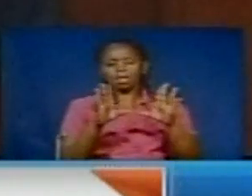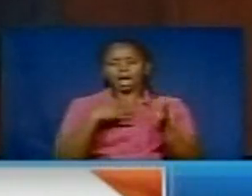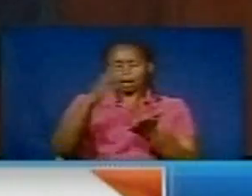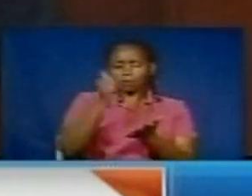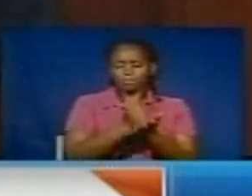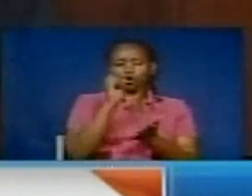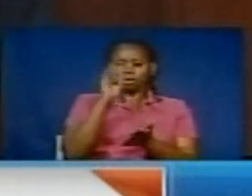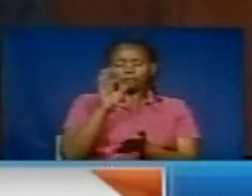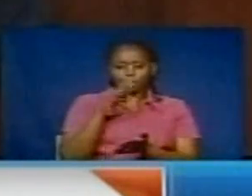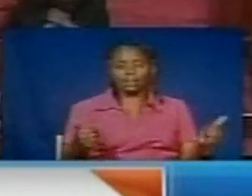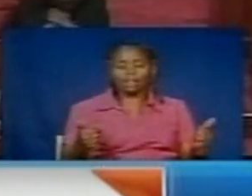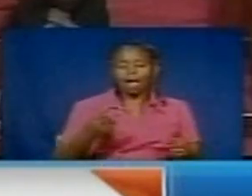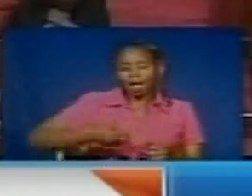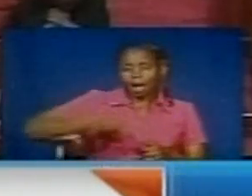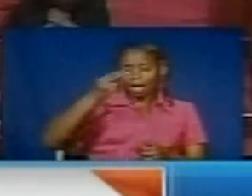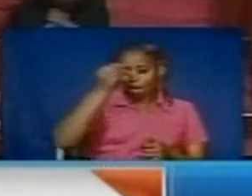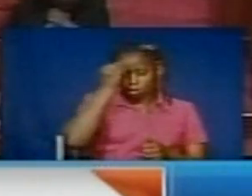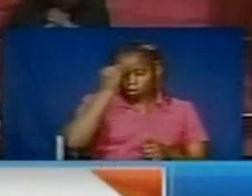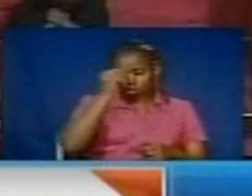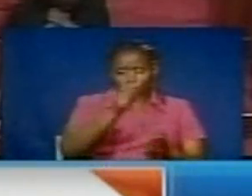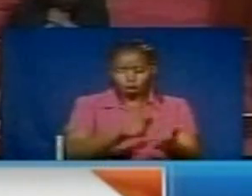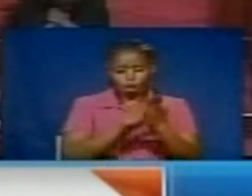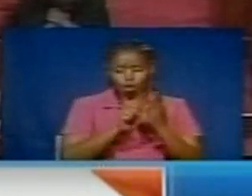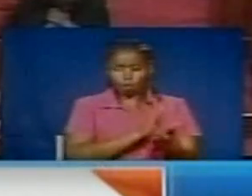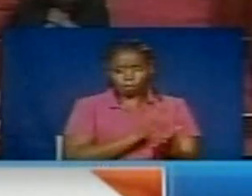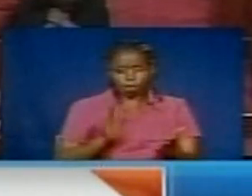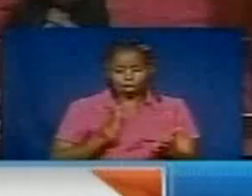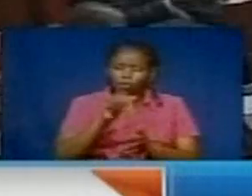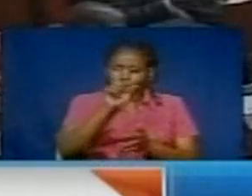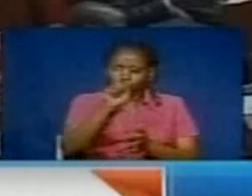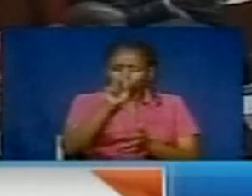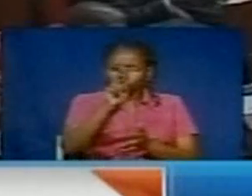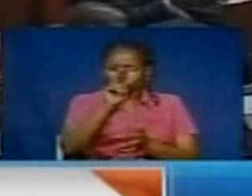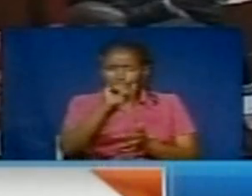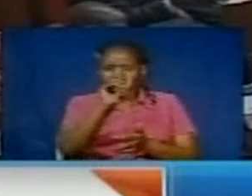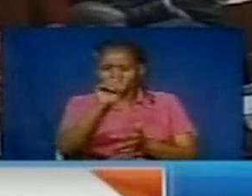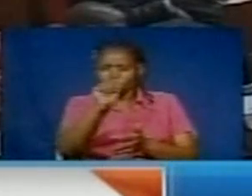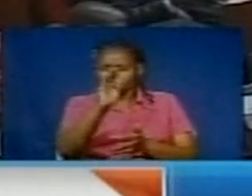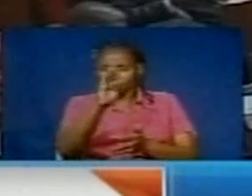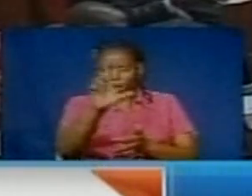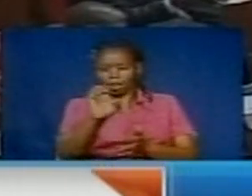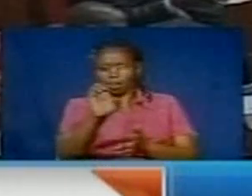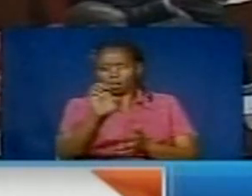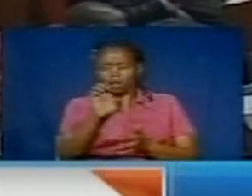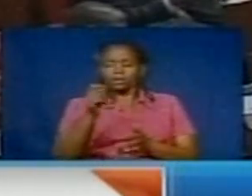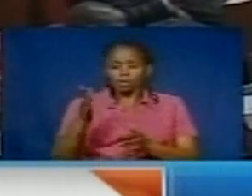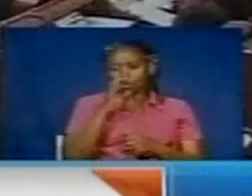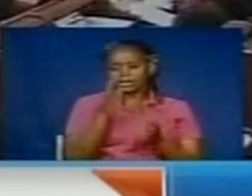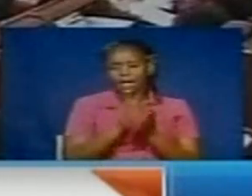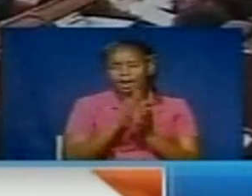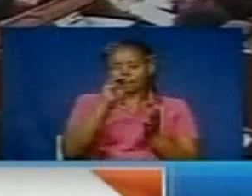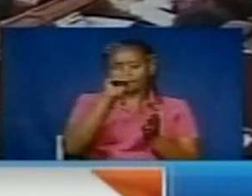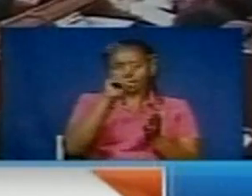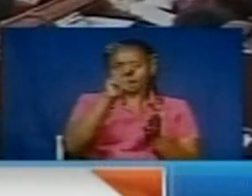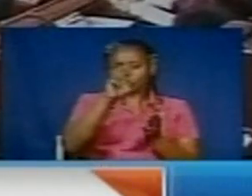Jebukosgei Kipkingor Kandie. What followed was a session characterized by numerous points of orders as members sought to know